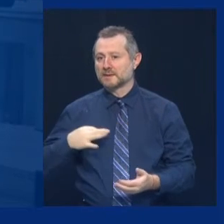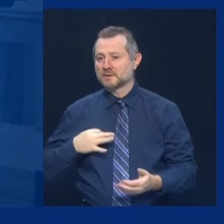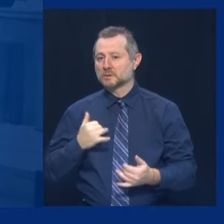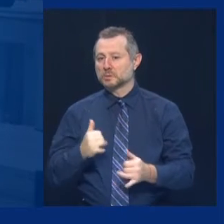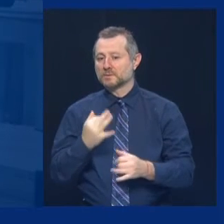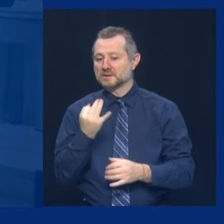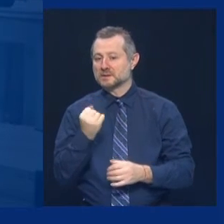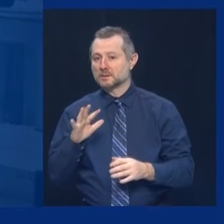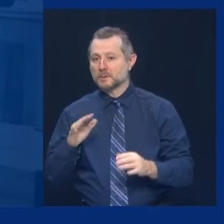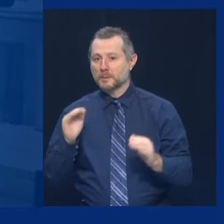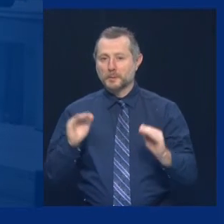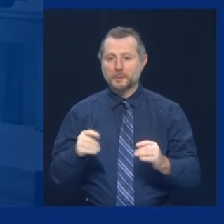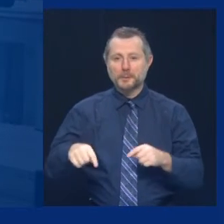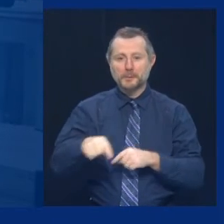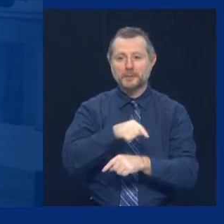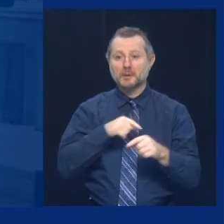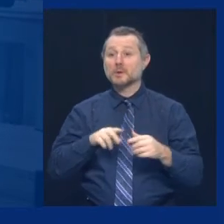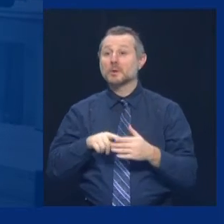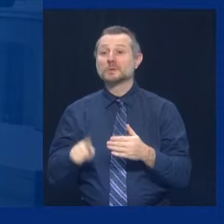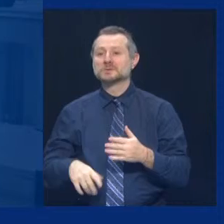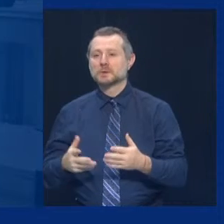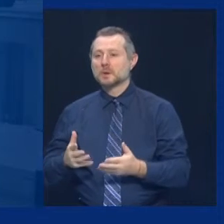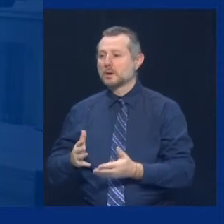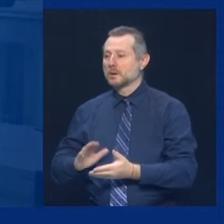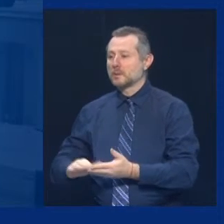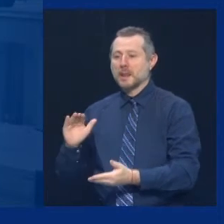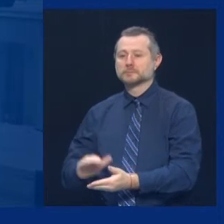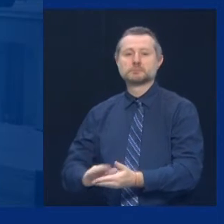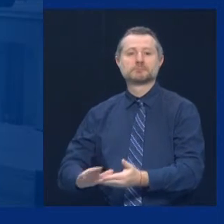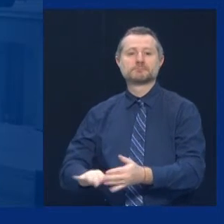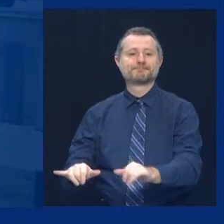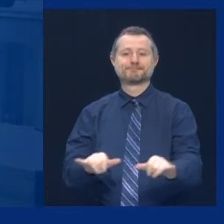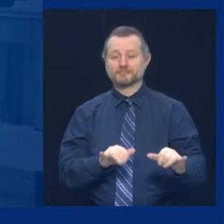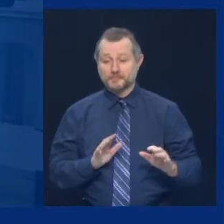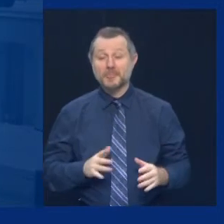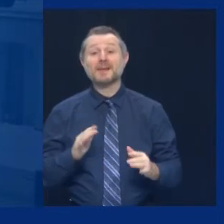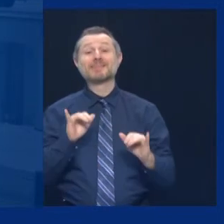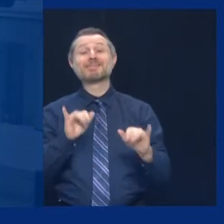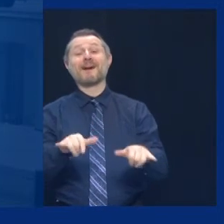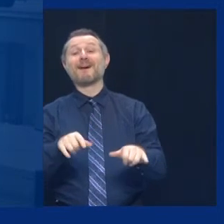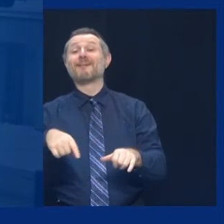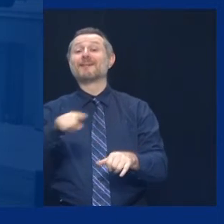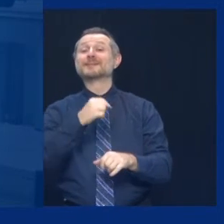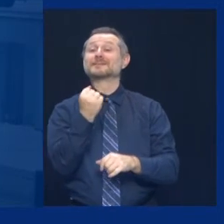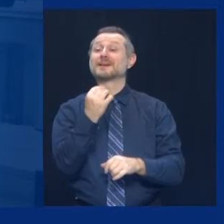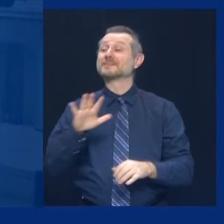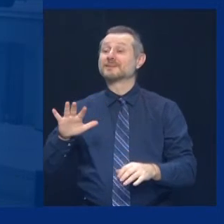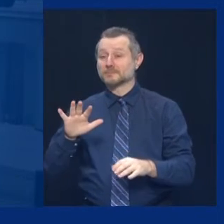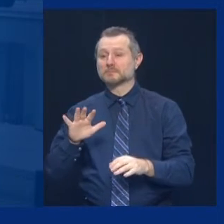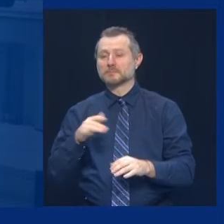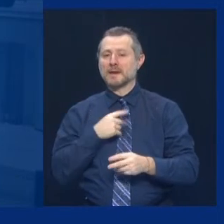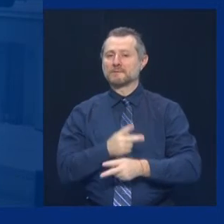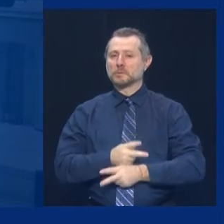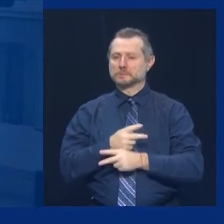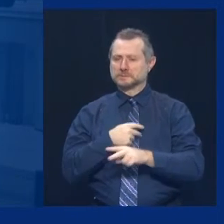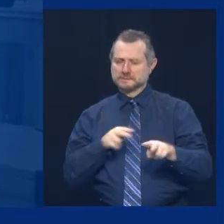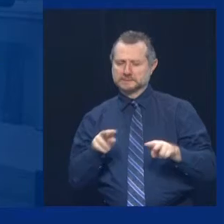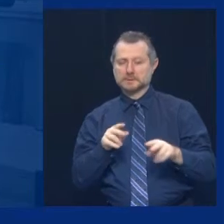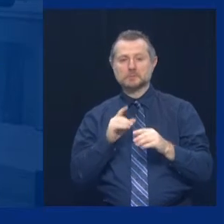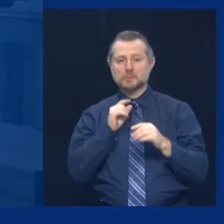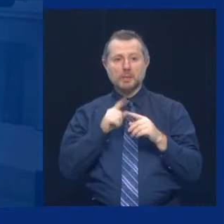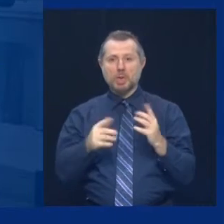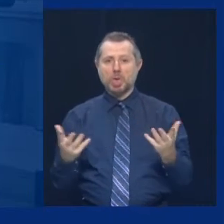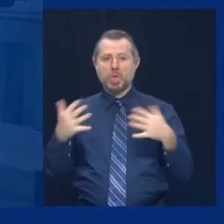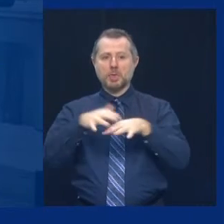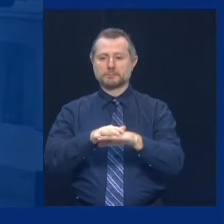So again, these weekend numbers I take with a grain of salt. I take the weekend numbers with 2 grains of salt. I take all these